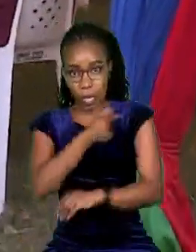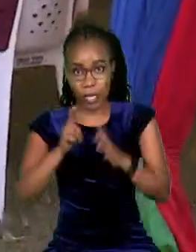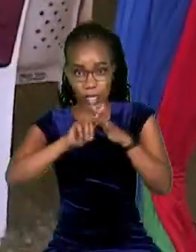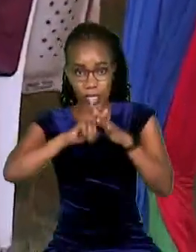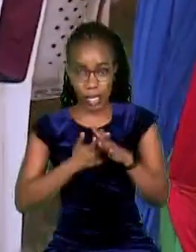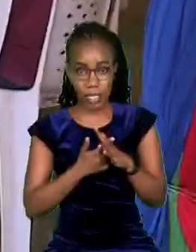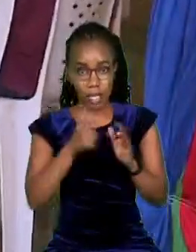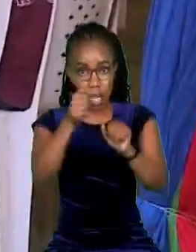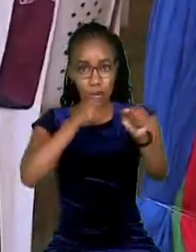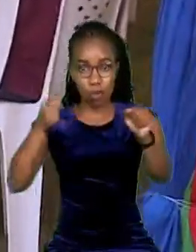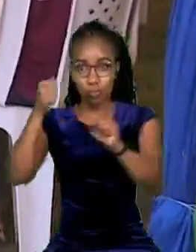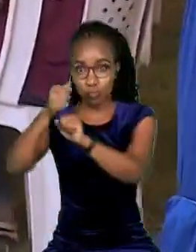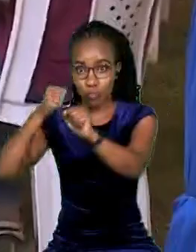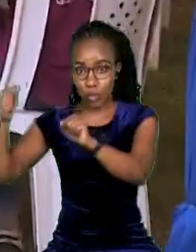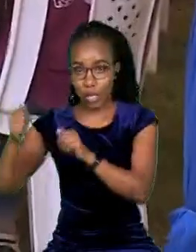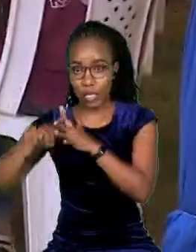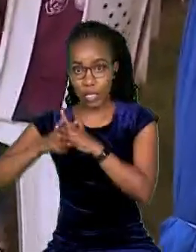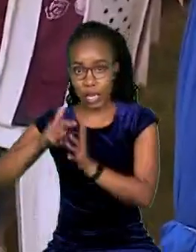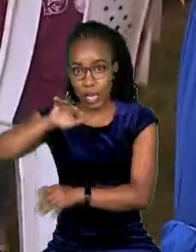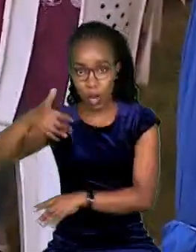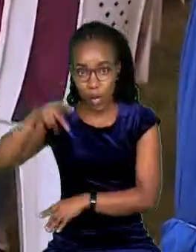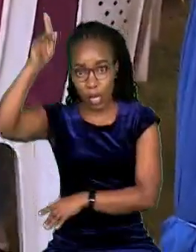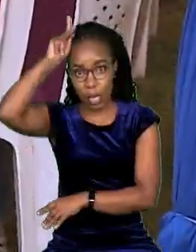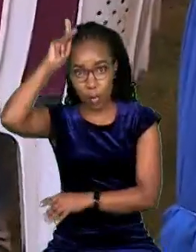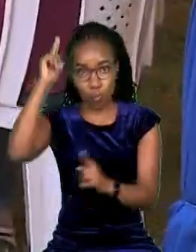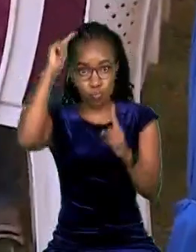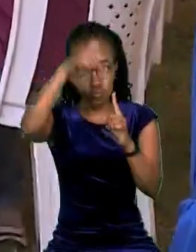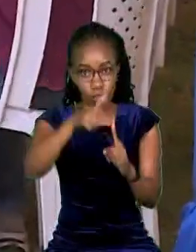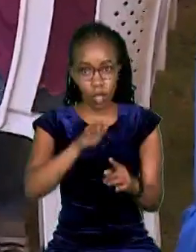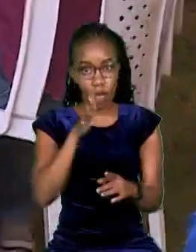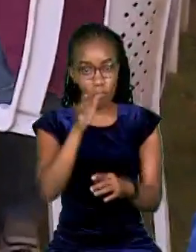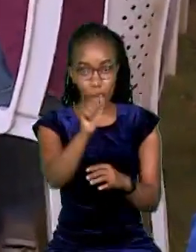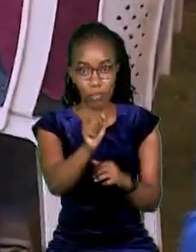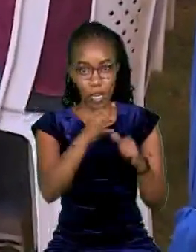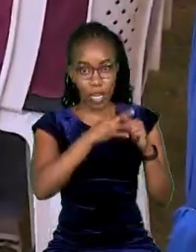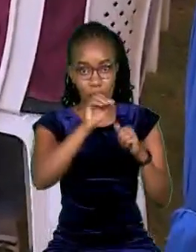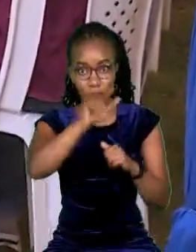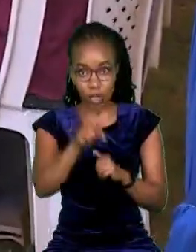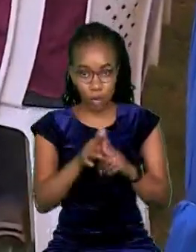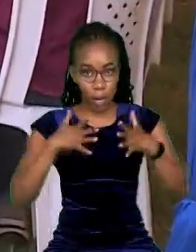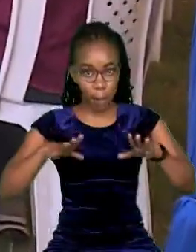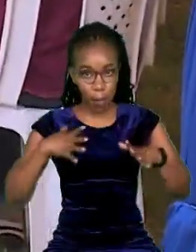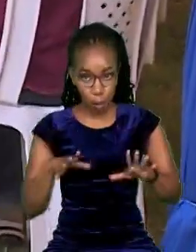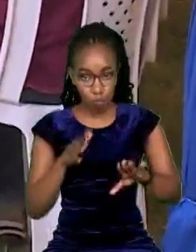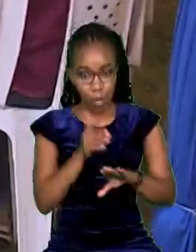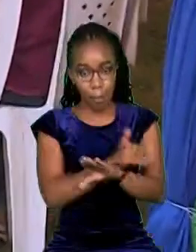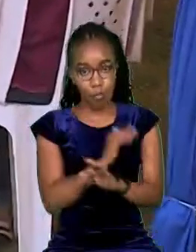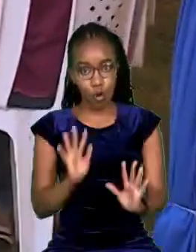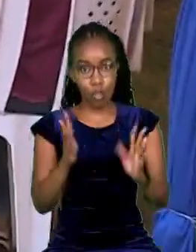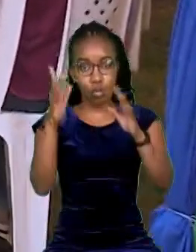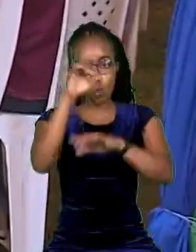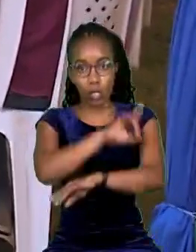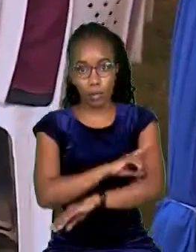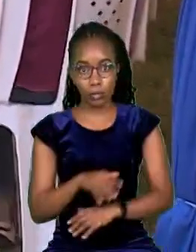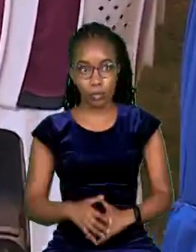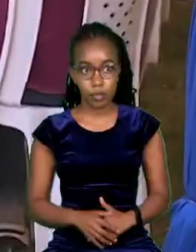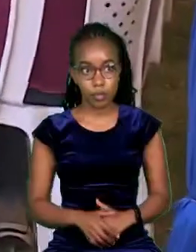door-to-door has begun in counties with campbell aiming to vaccinate at least 580 000 people by masuja day reporting for switch